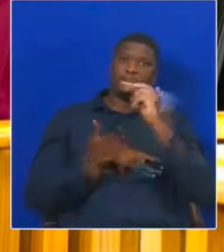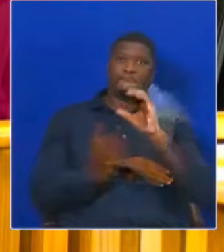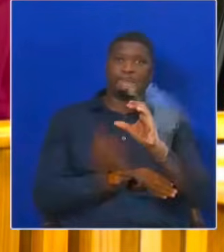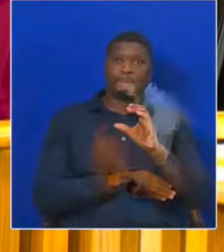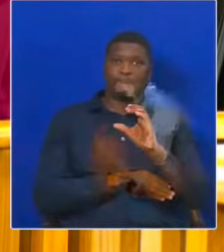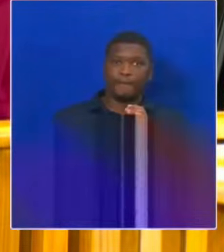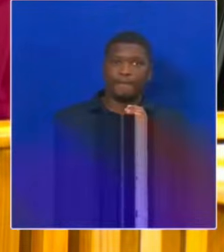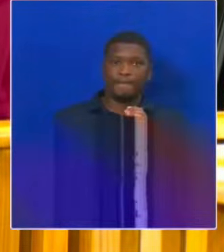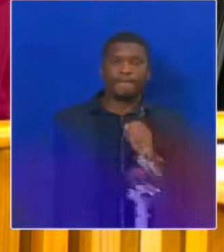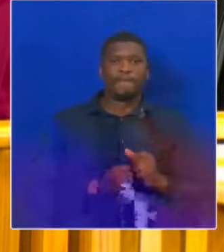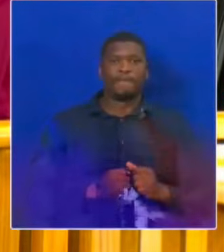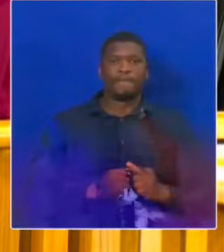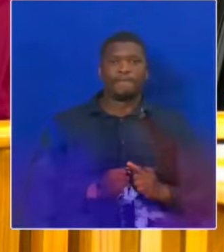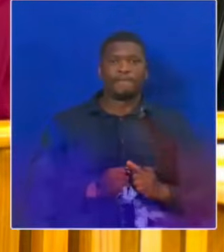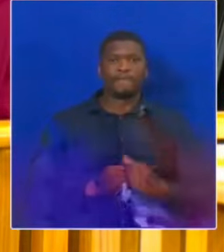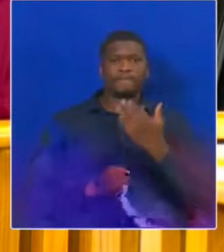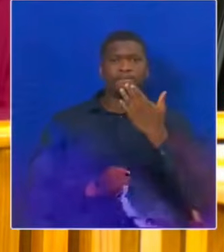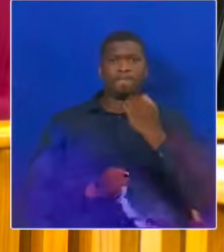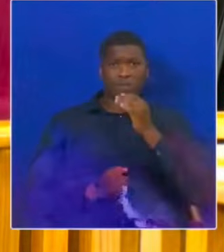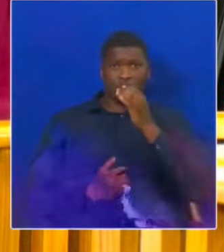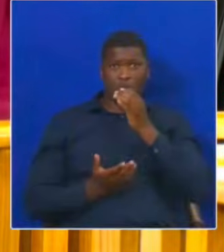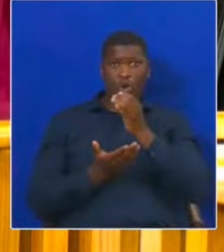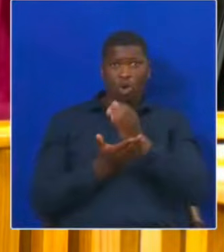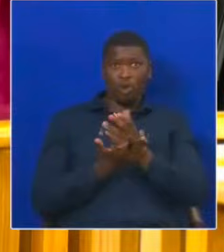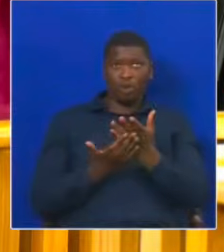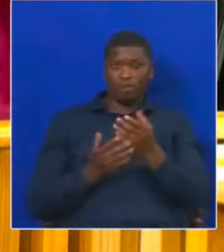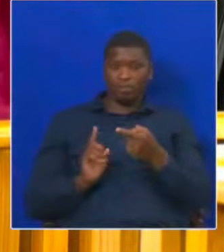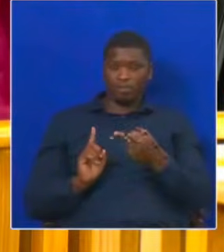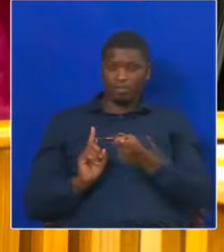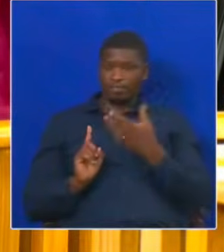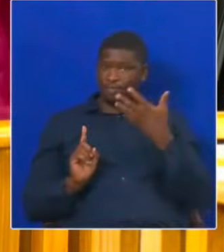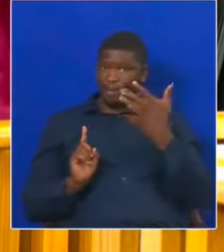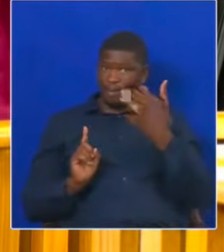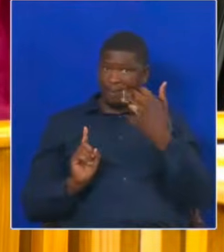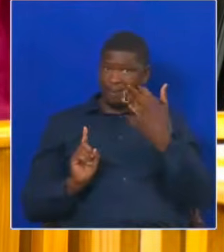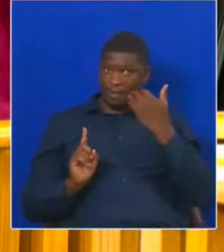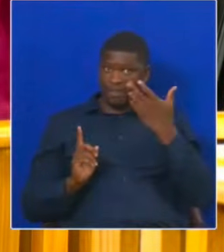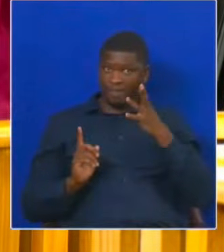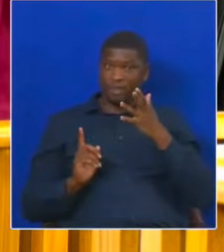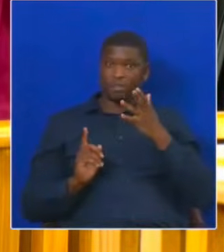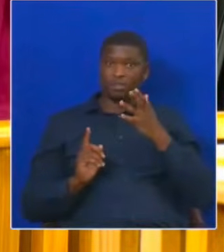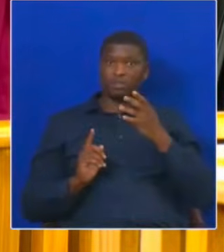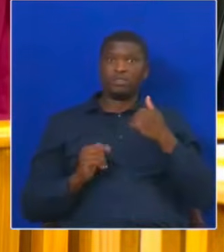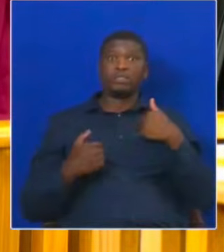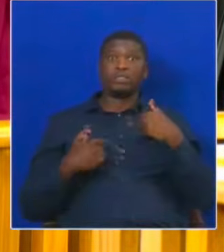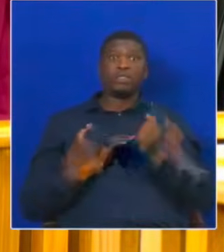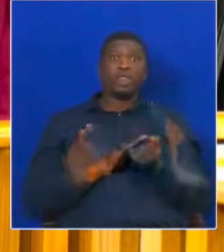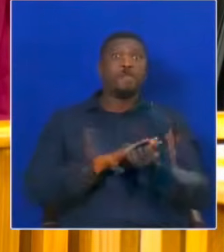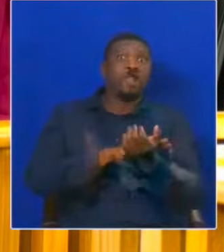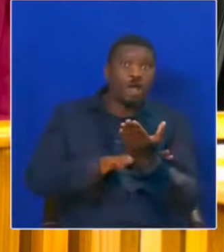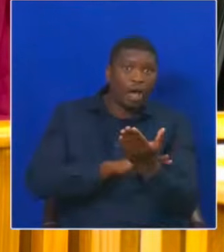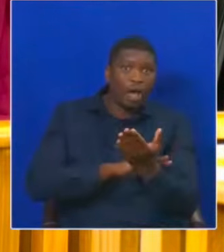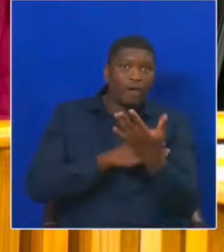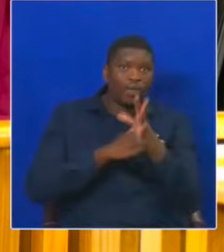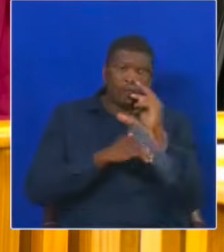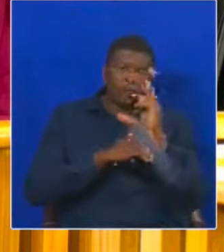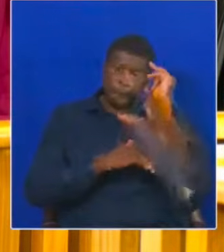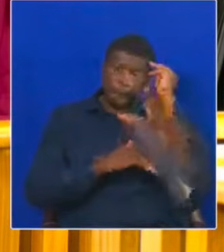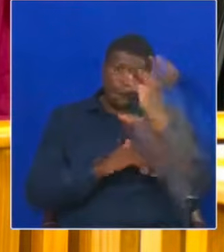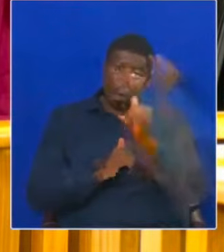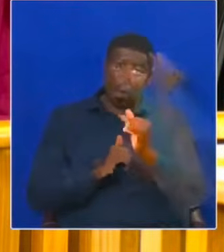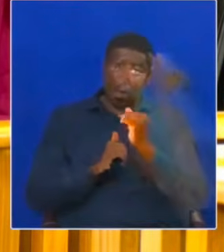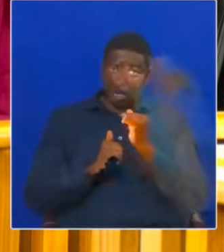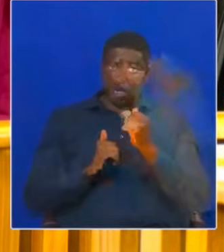Please confirm that Mr. Madlanga's notice of withdrawal is annexed to your,